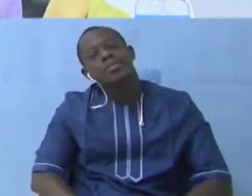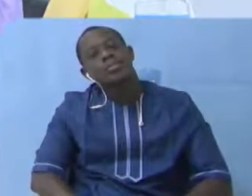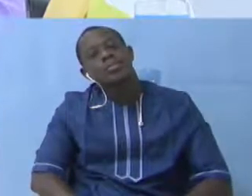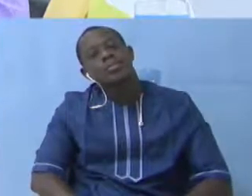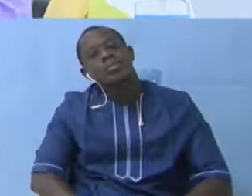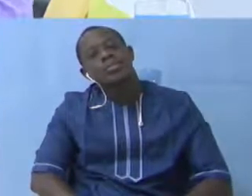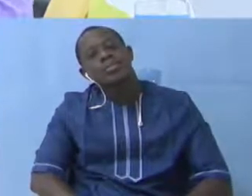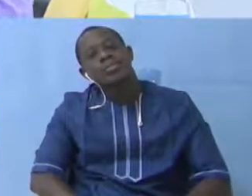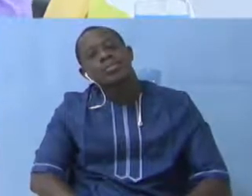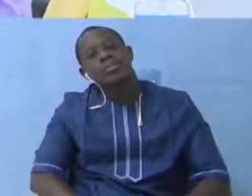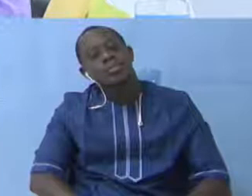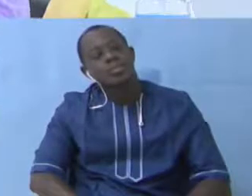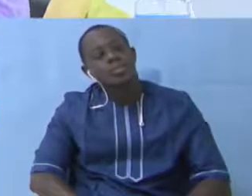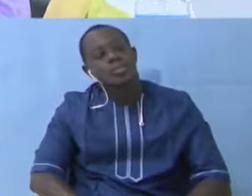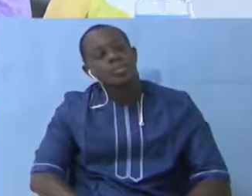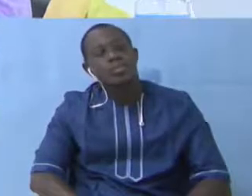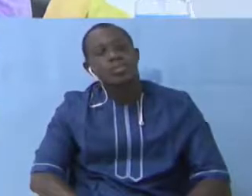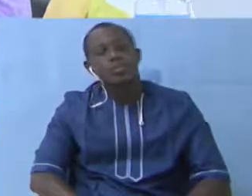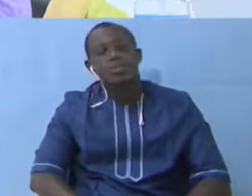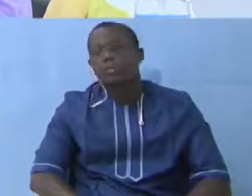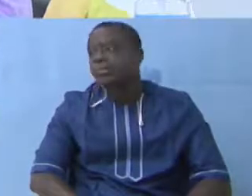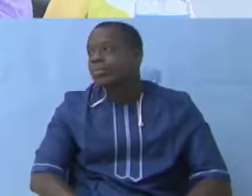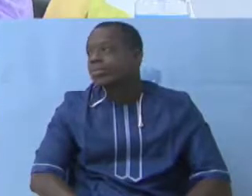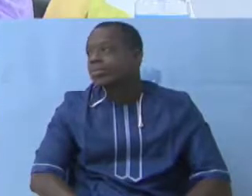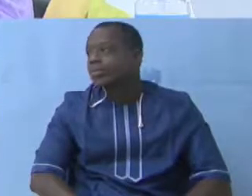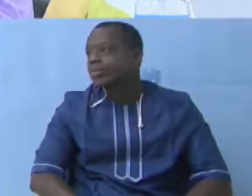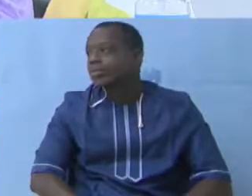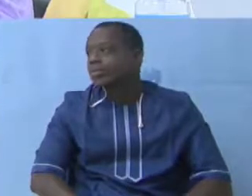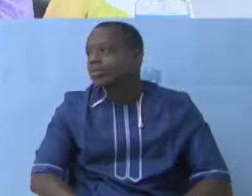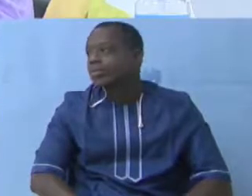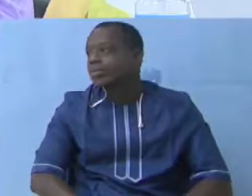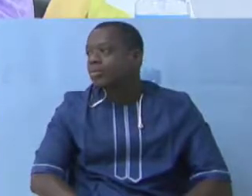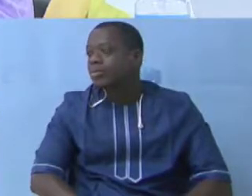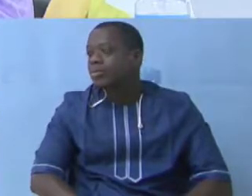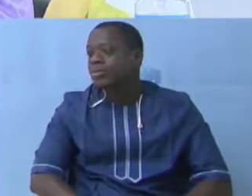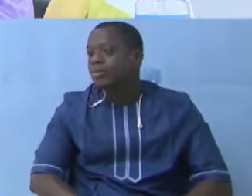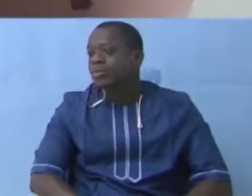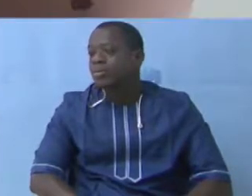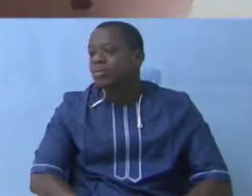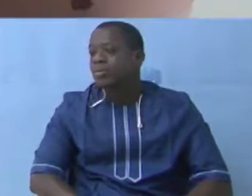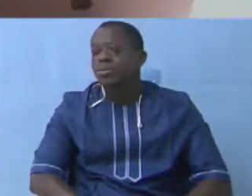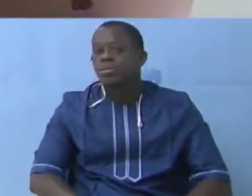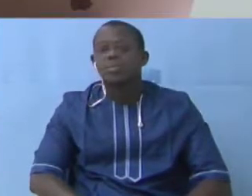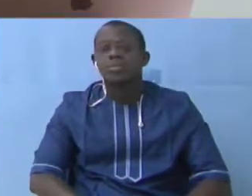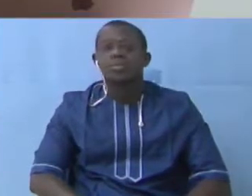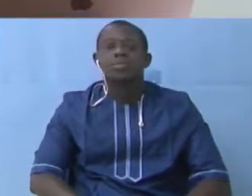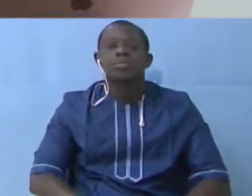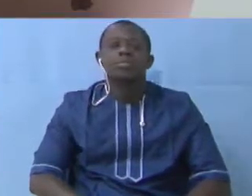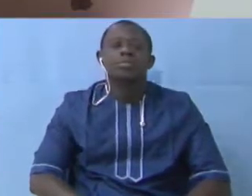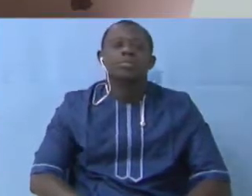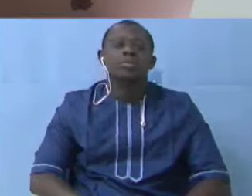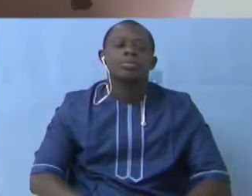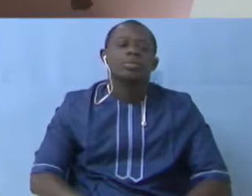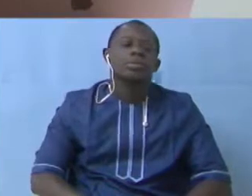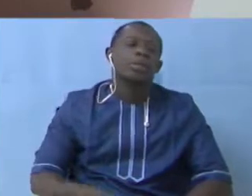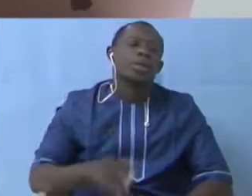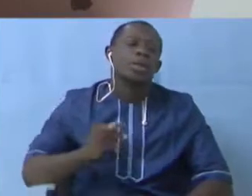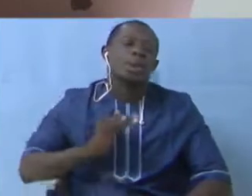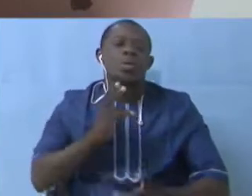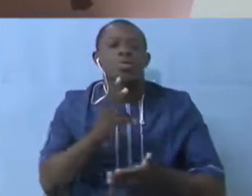Madam Witness, there's a motion that the National Assembly then